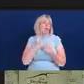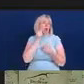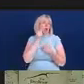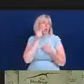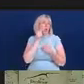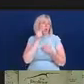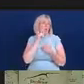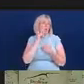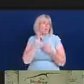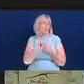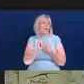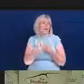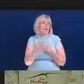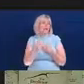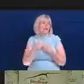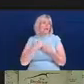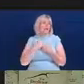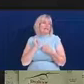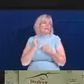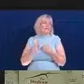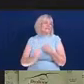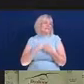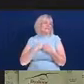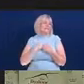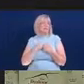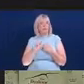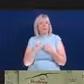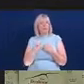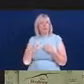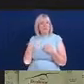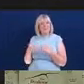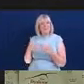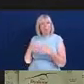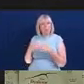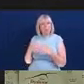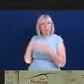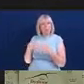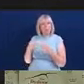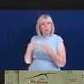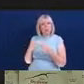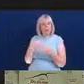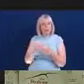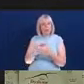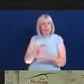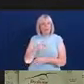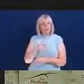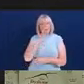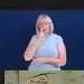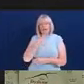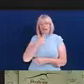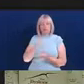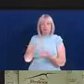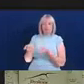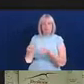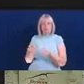and this equipment makes those days copable. So you get to the end of the day and you're not absolutely worn out, which means